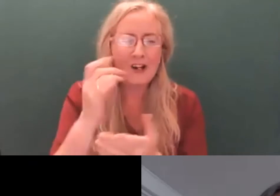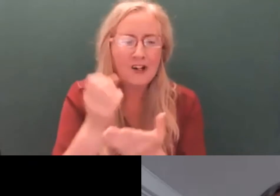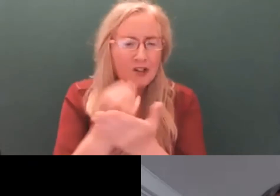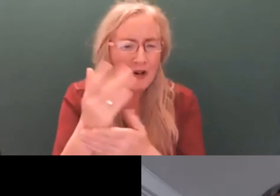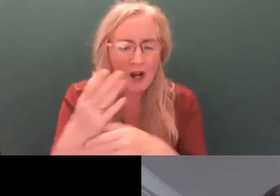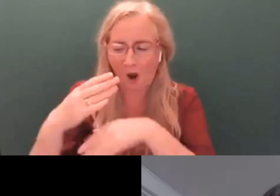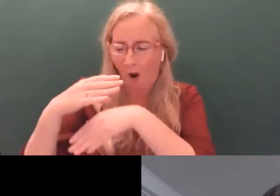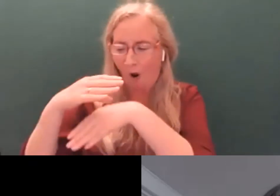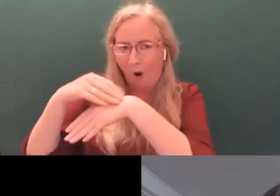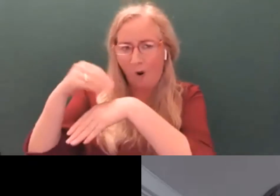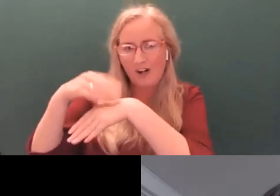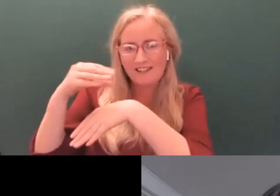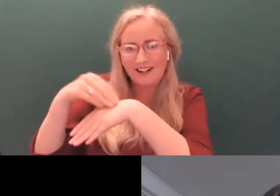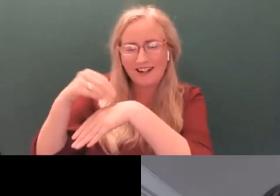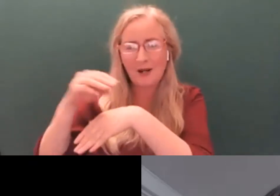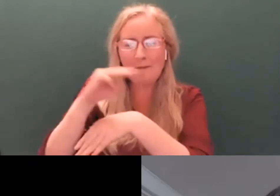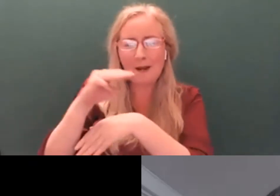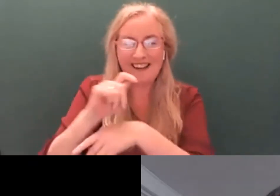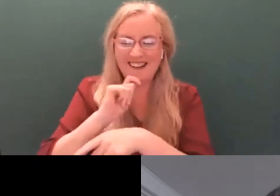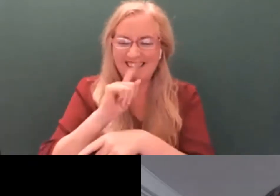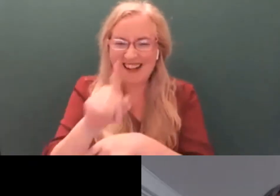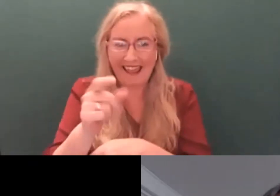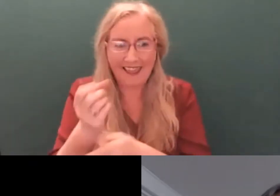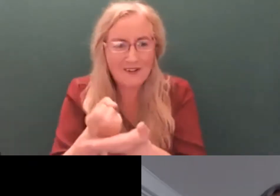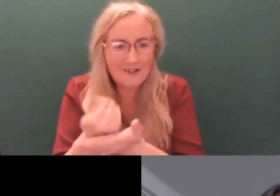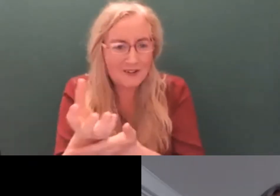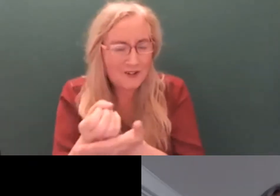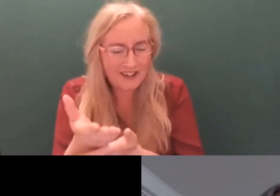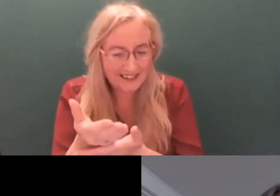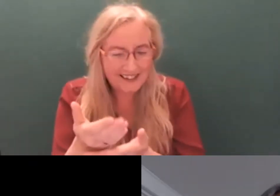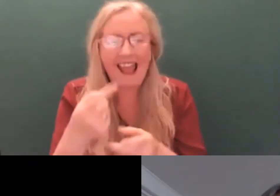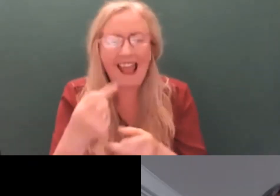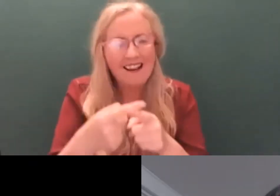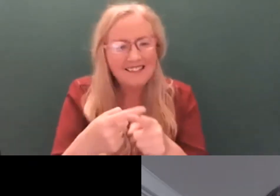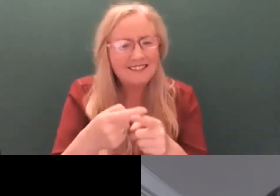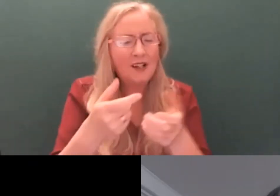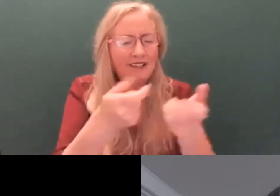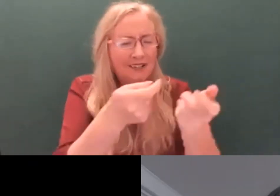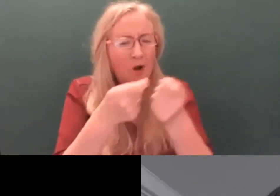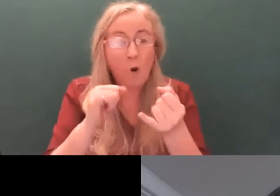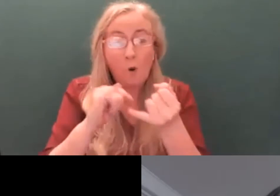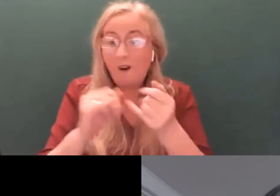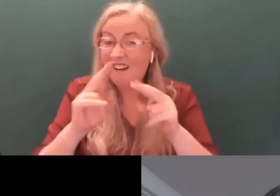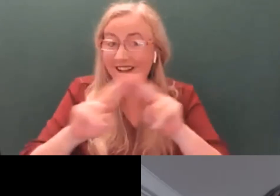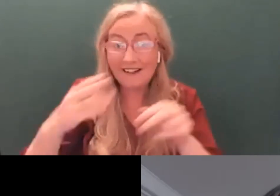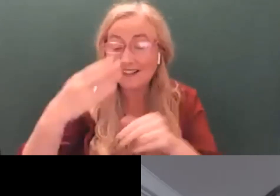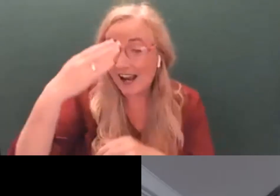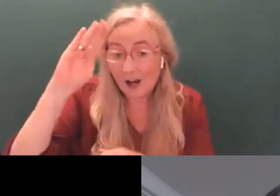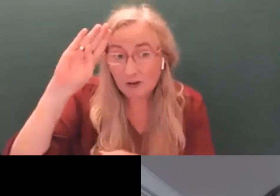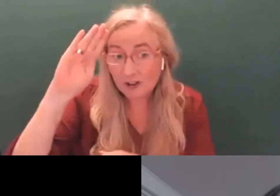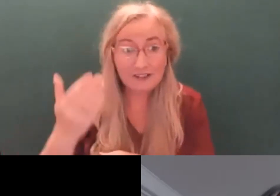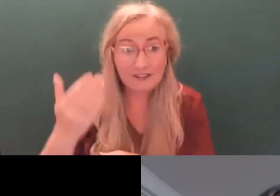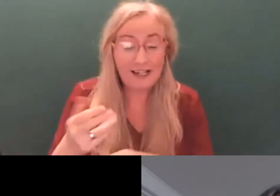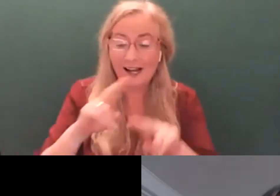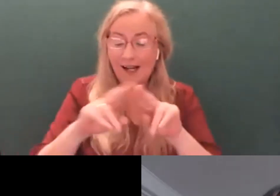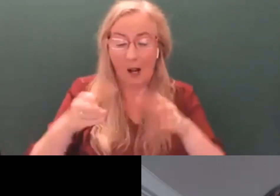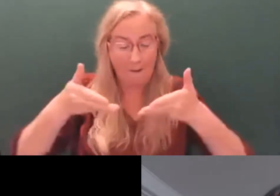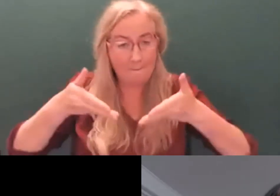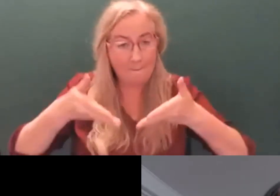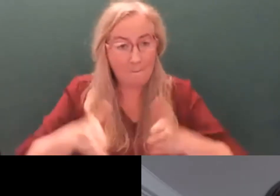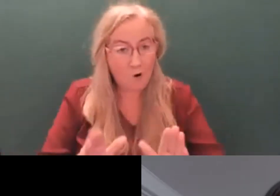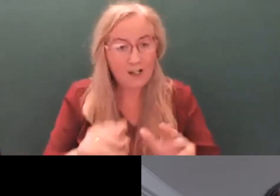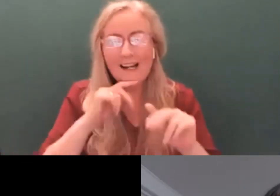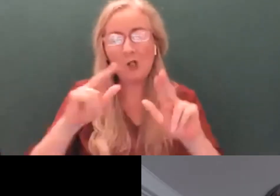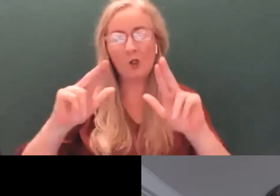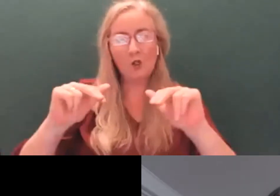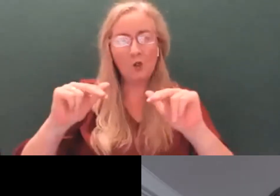people in by allowing them to tell their stories, and bringing people who are not Irish not born here, new Irish people who've